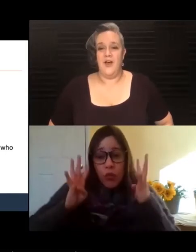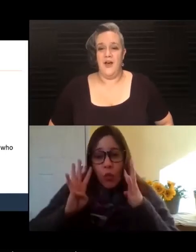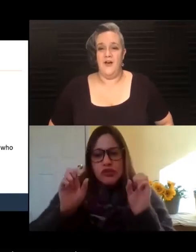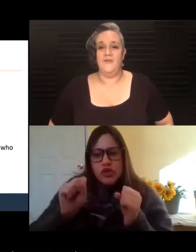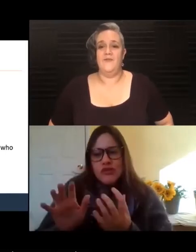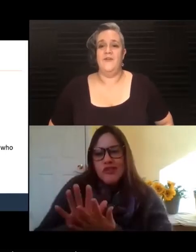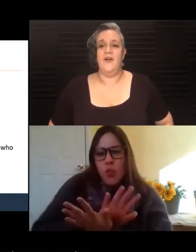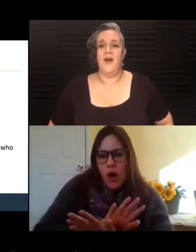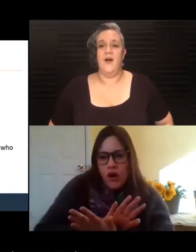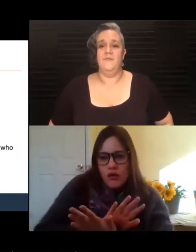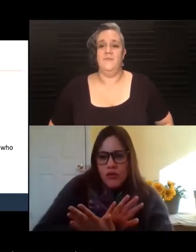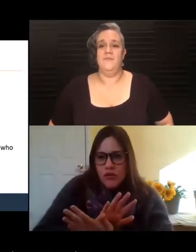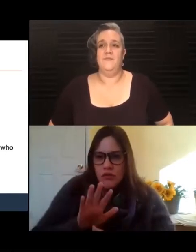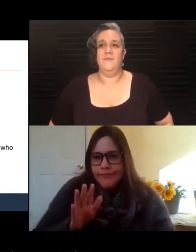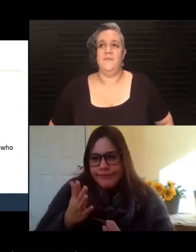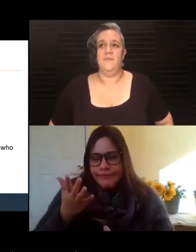mindful of